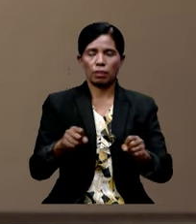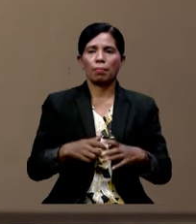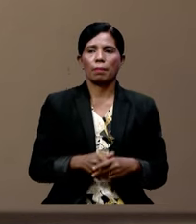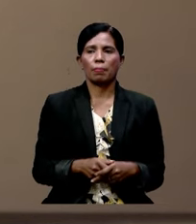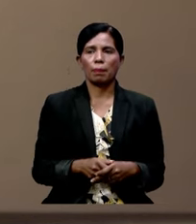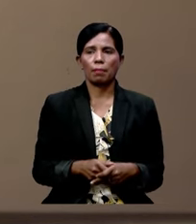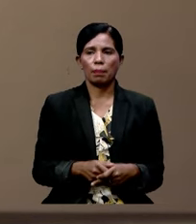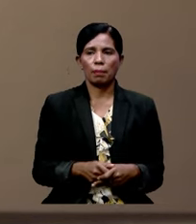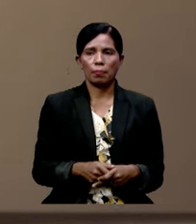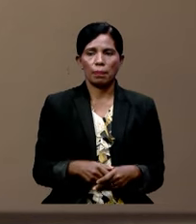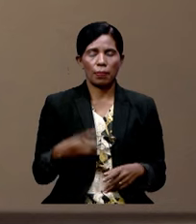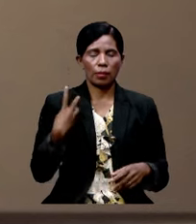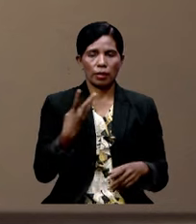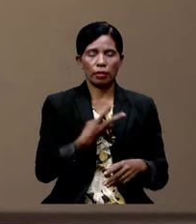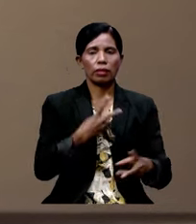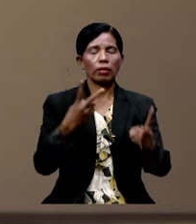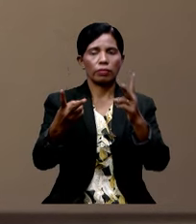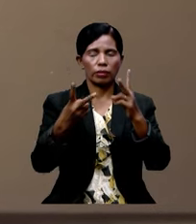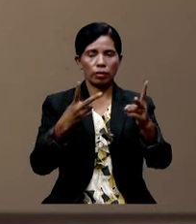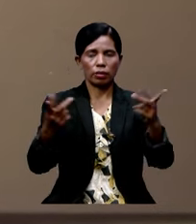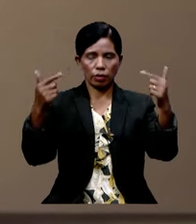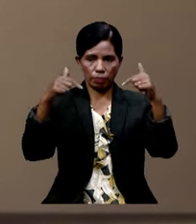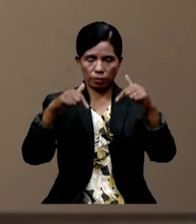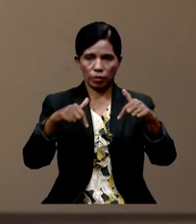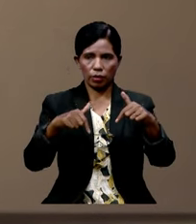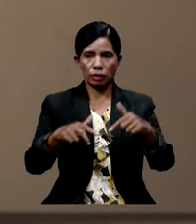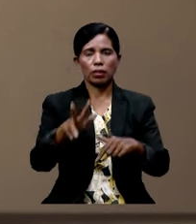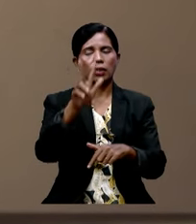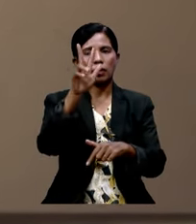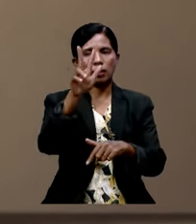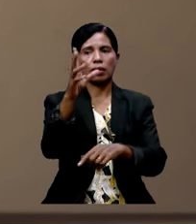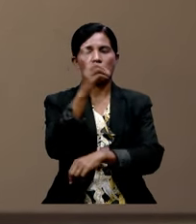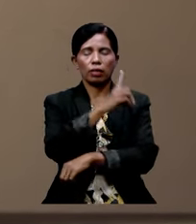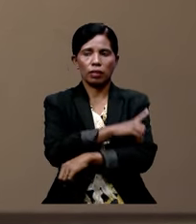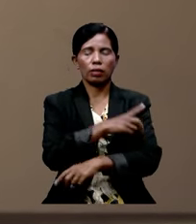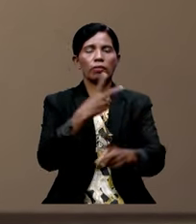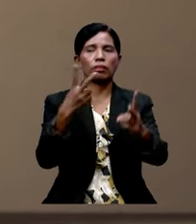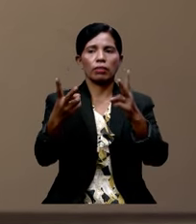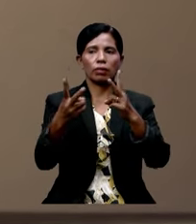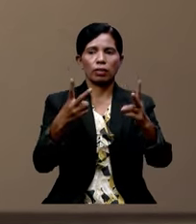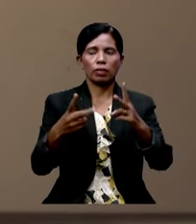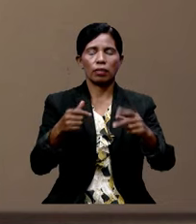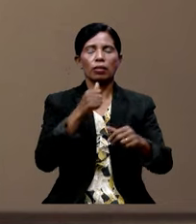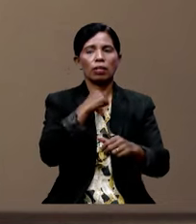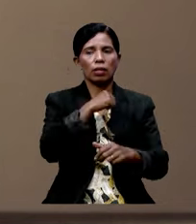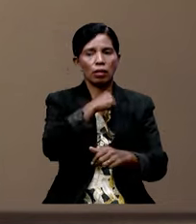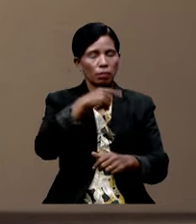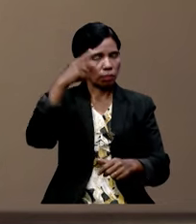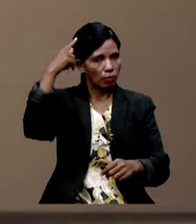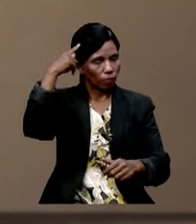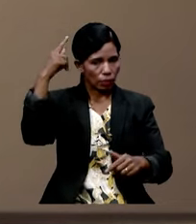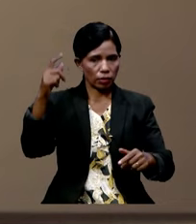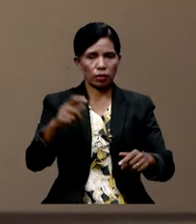the second half of this year, a 3-day visit of Pope Francis in